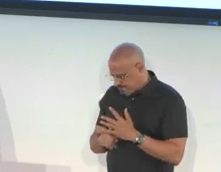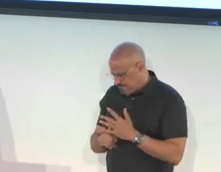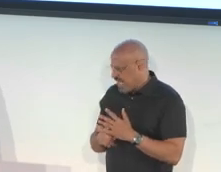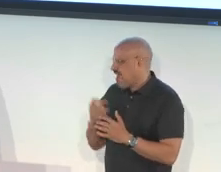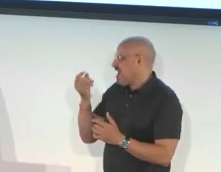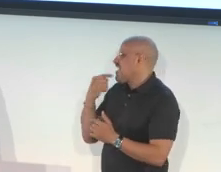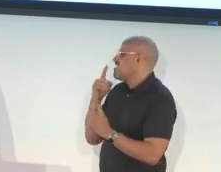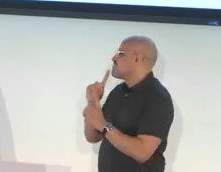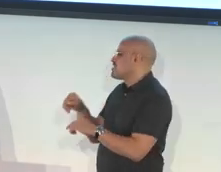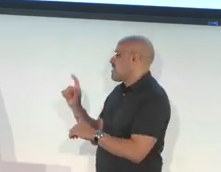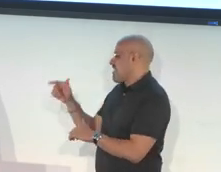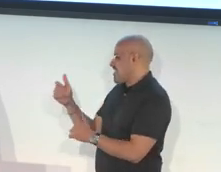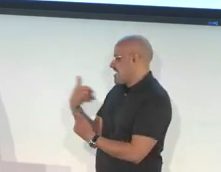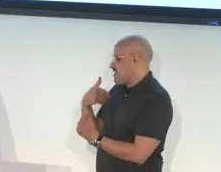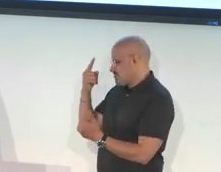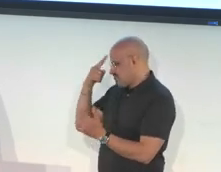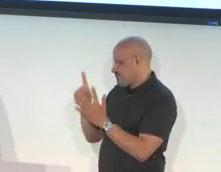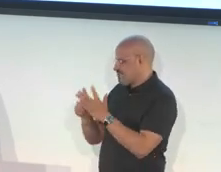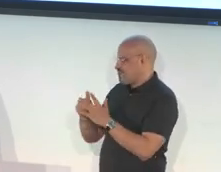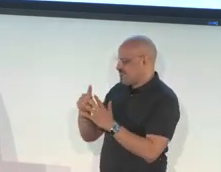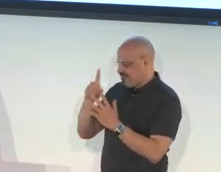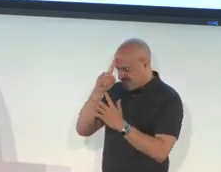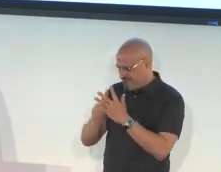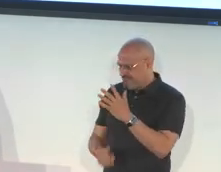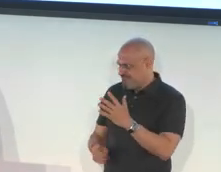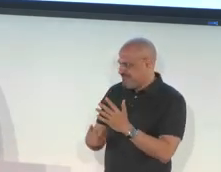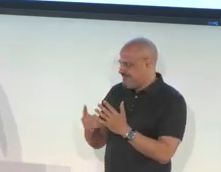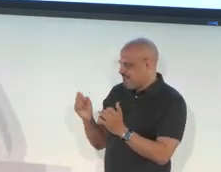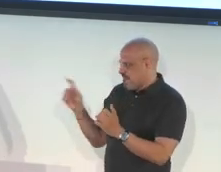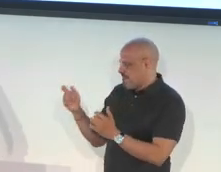back to you when I've got that thought back. But I had a good thought, and I'll be back in a second.